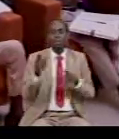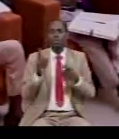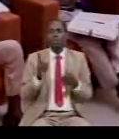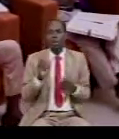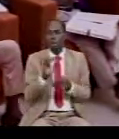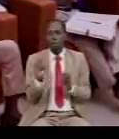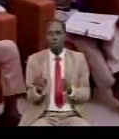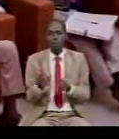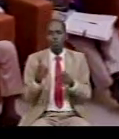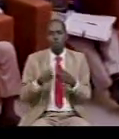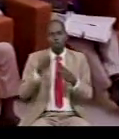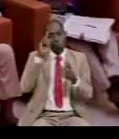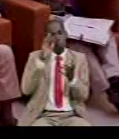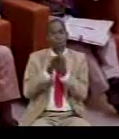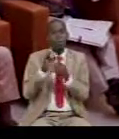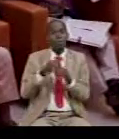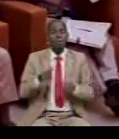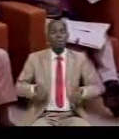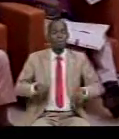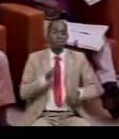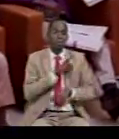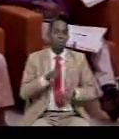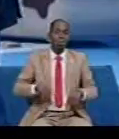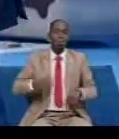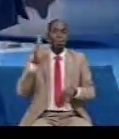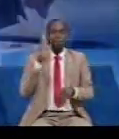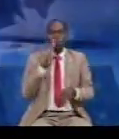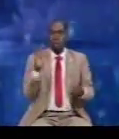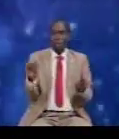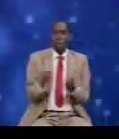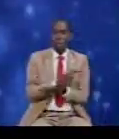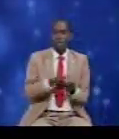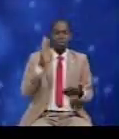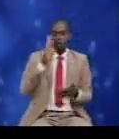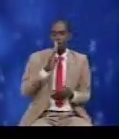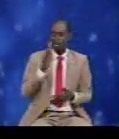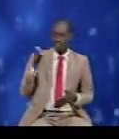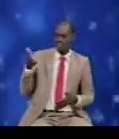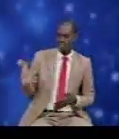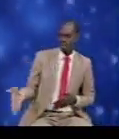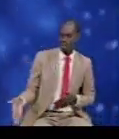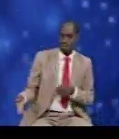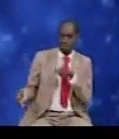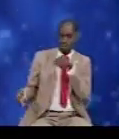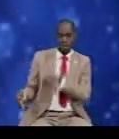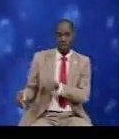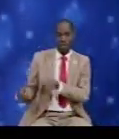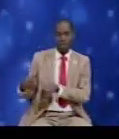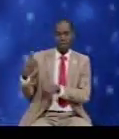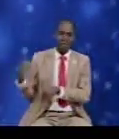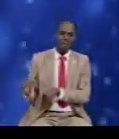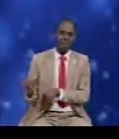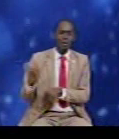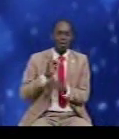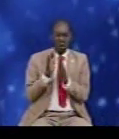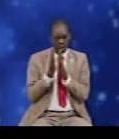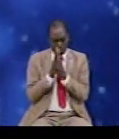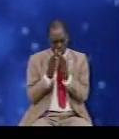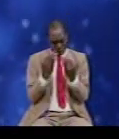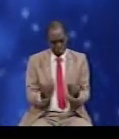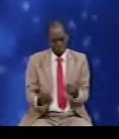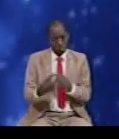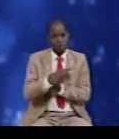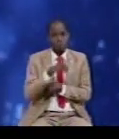believe in the Lord, they will perish and they'll be there forever and ever. I pray that today you